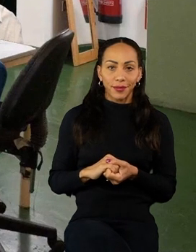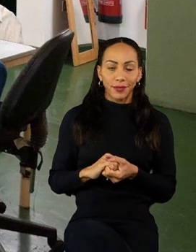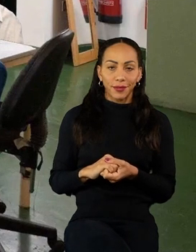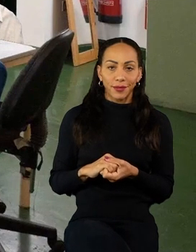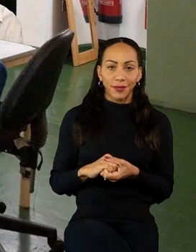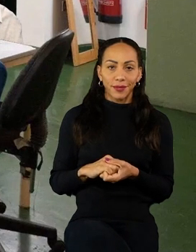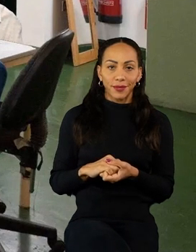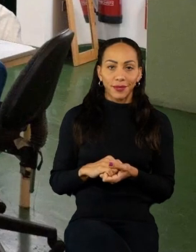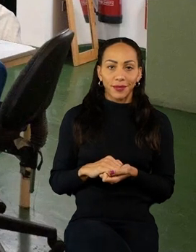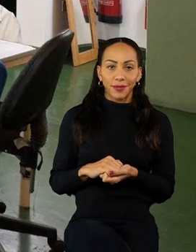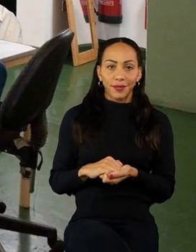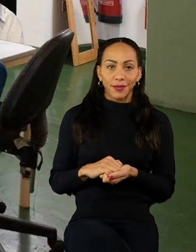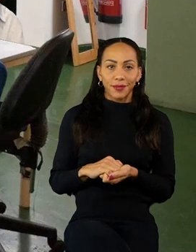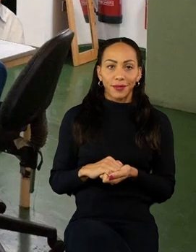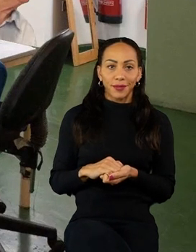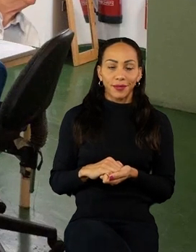day there.